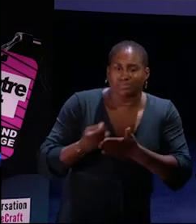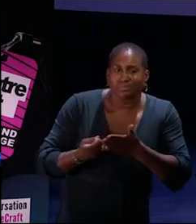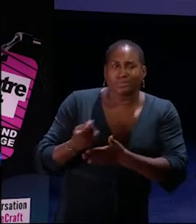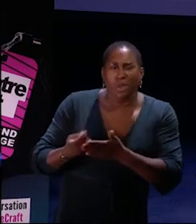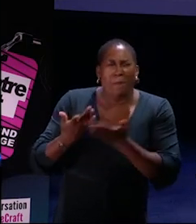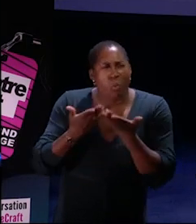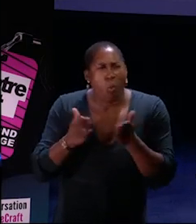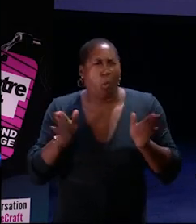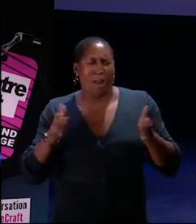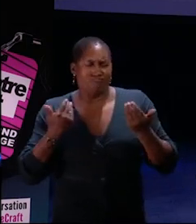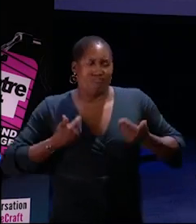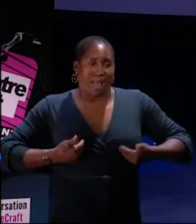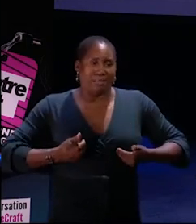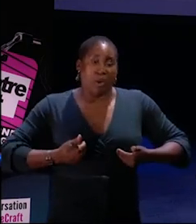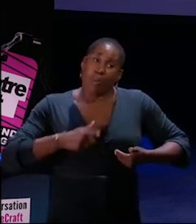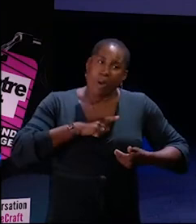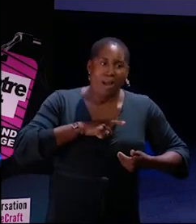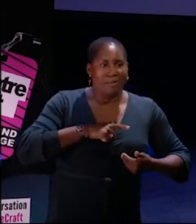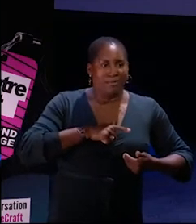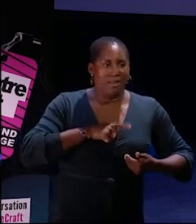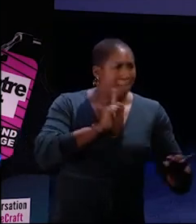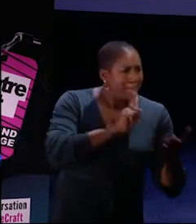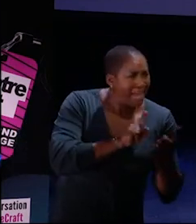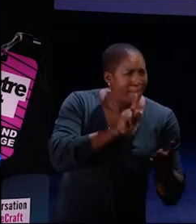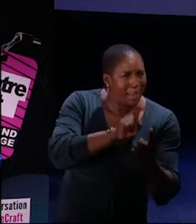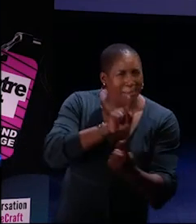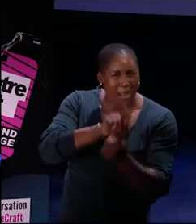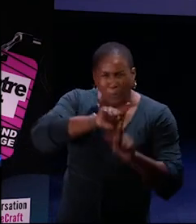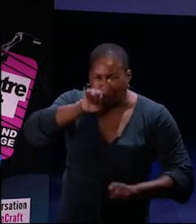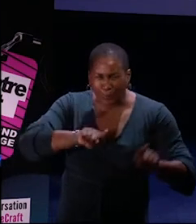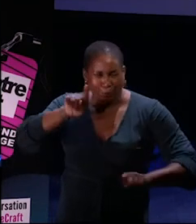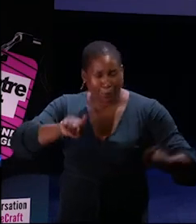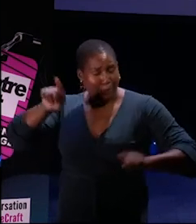terms of the people that you meet, and also opportunities, say, as a